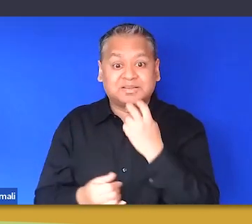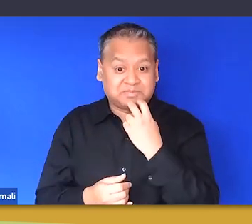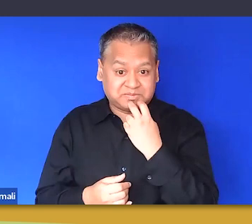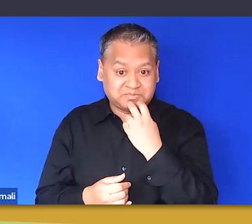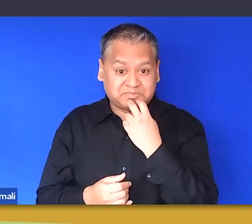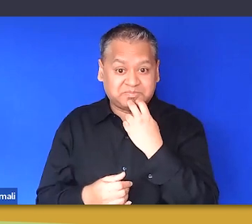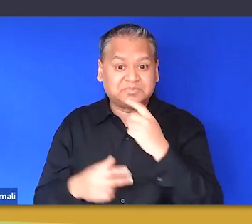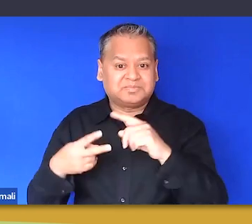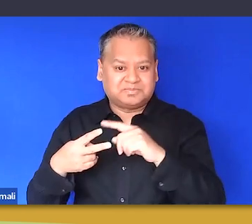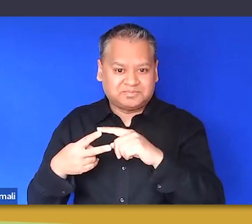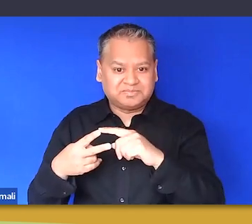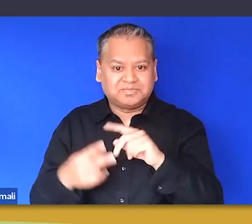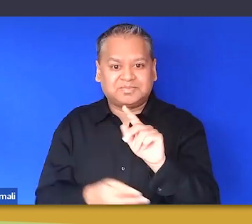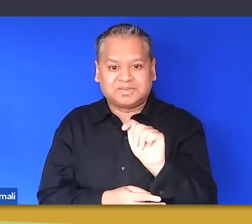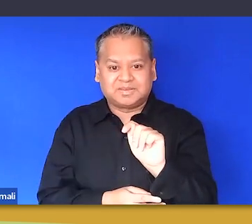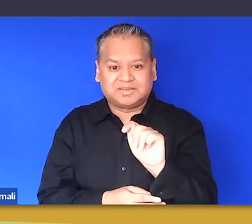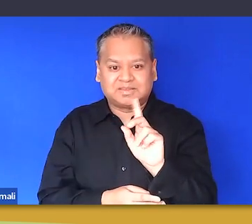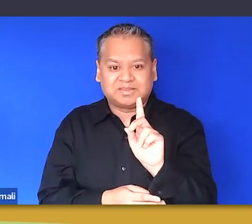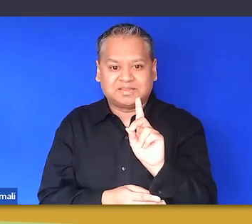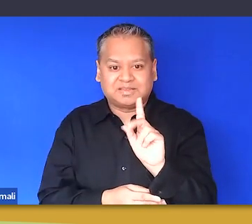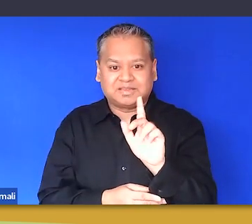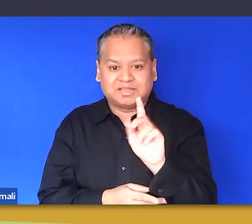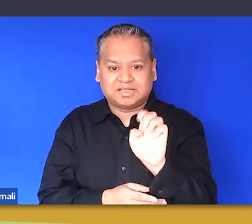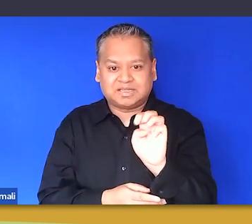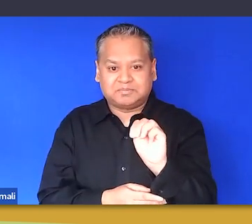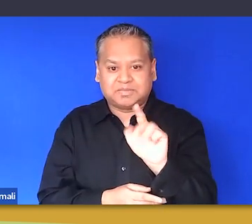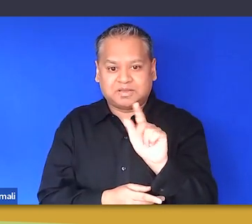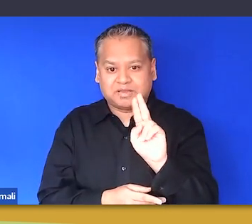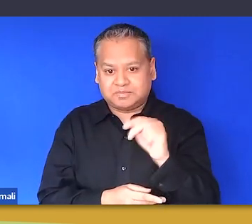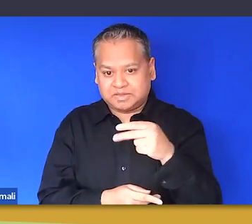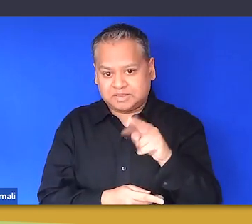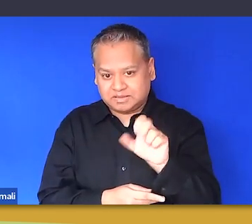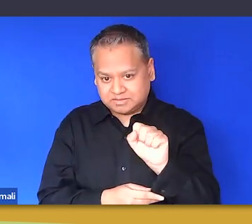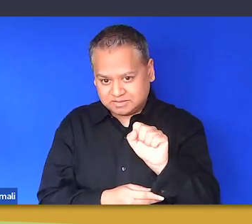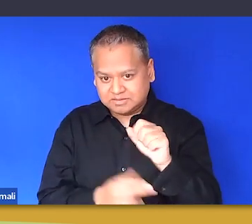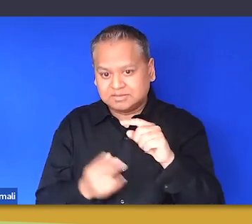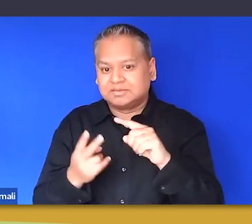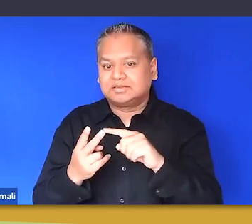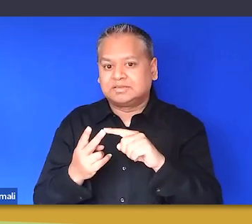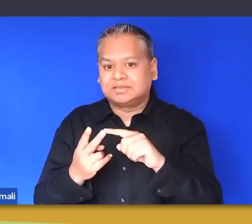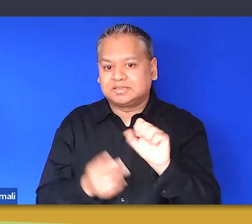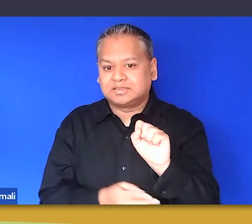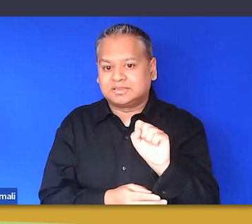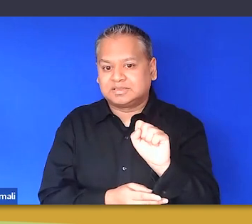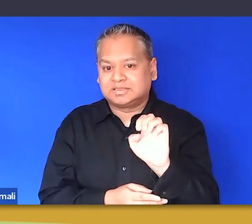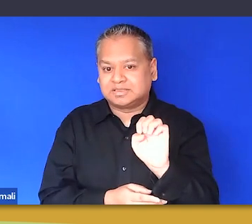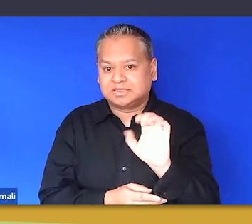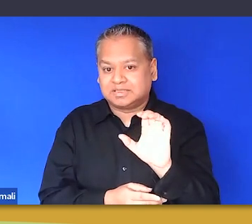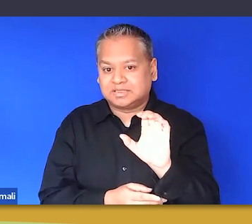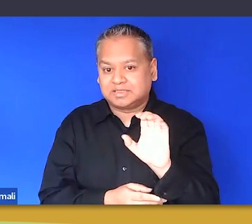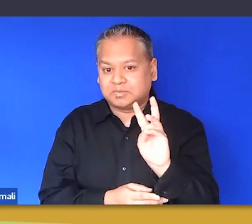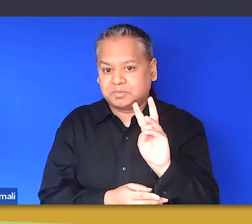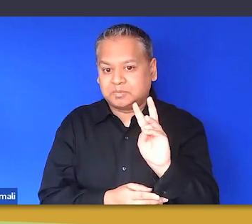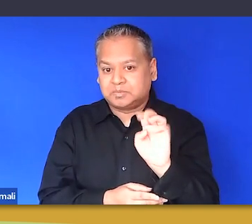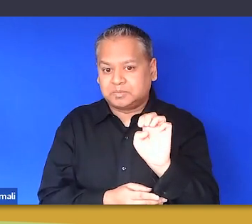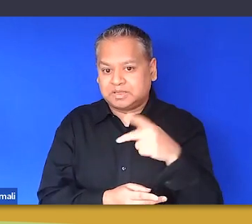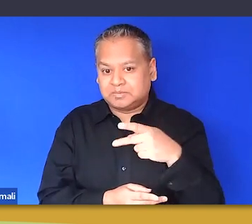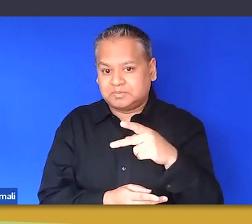Kamloops Shikwapmik people, unceded traditional territory of the Shikwapmik